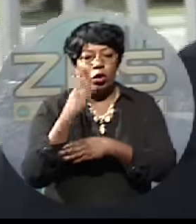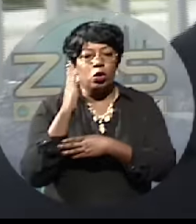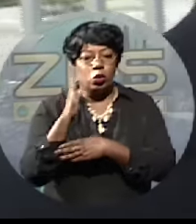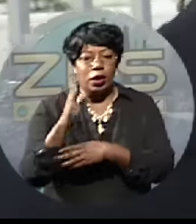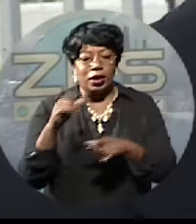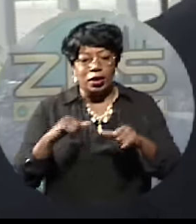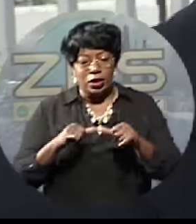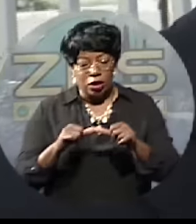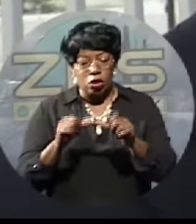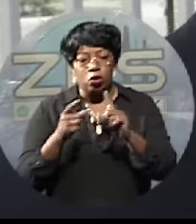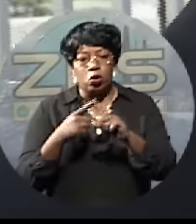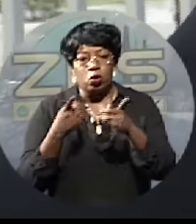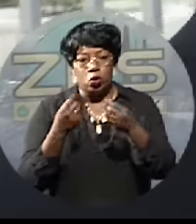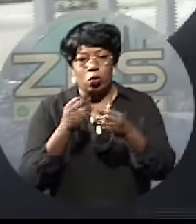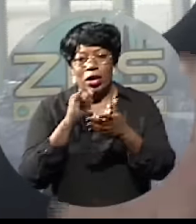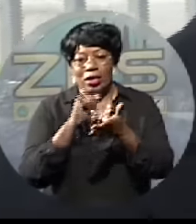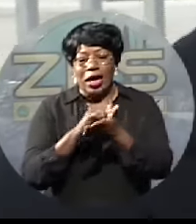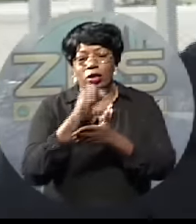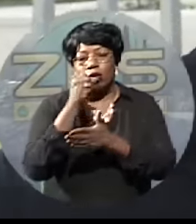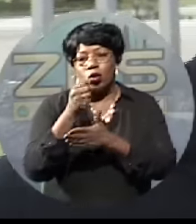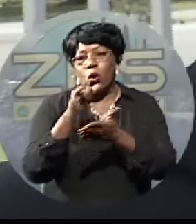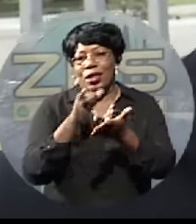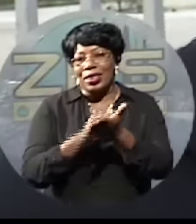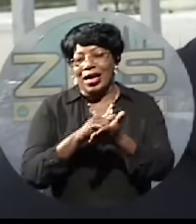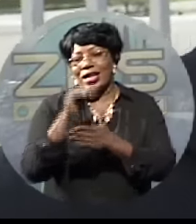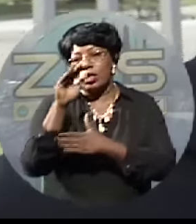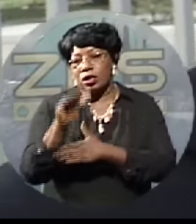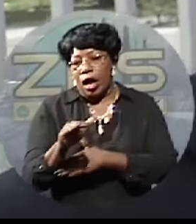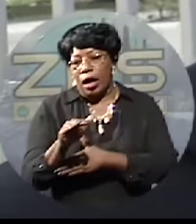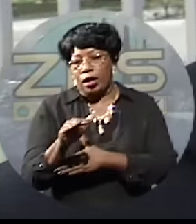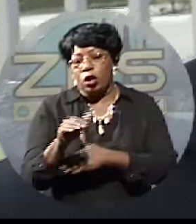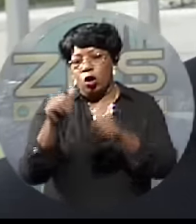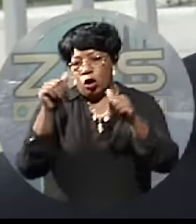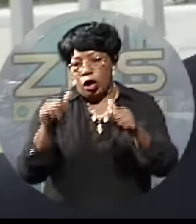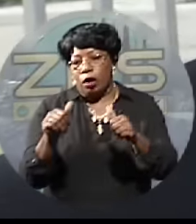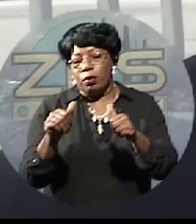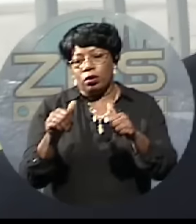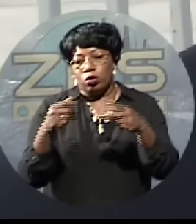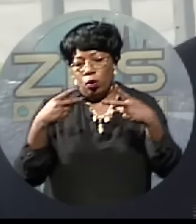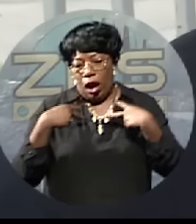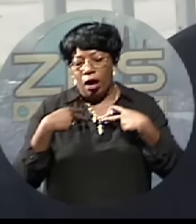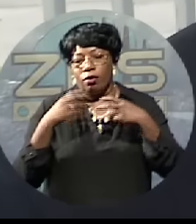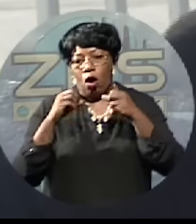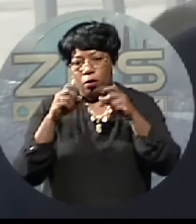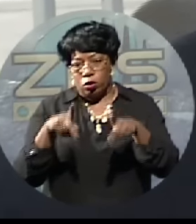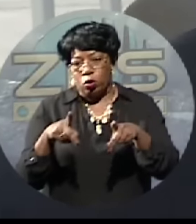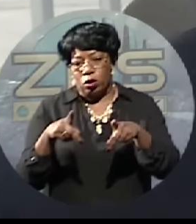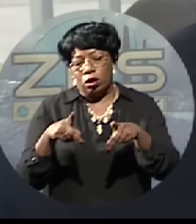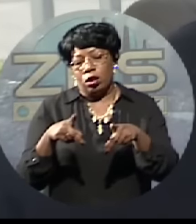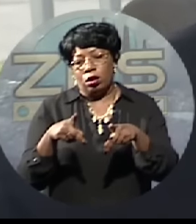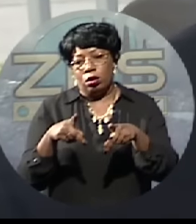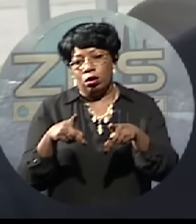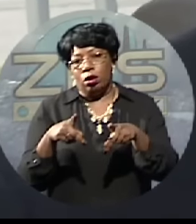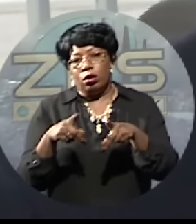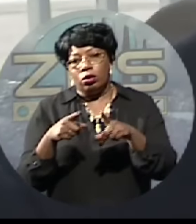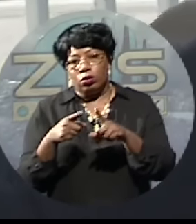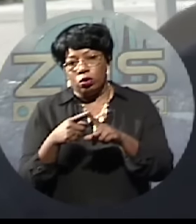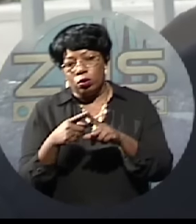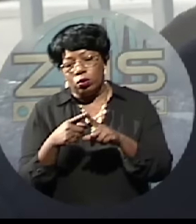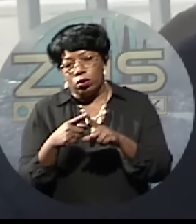that towards ensuring that a child that is capable will have the opportunity not to have their